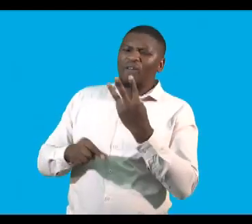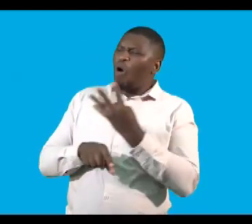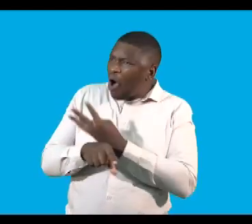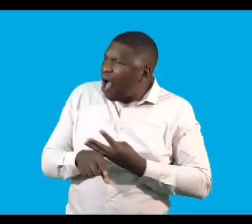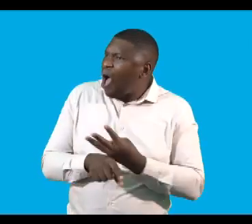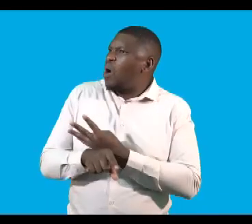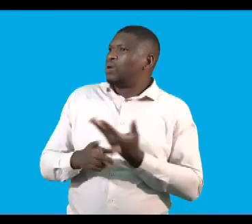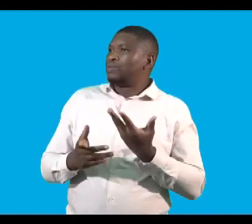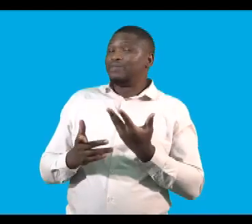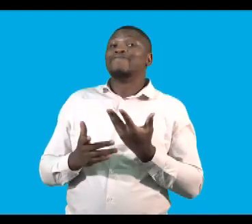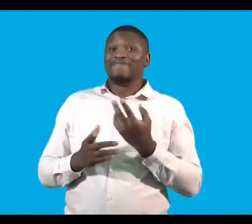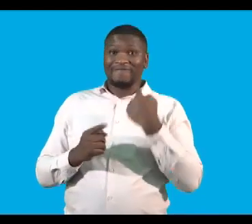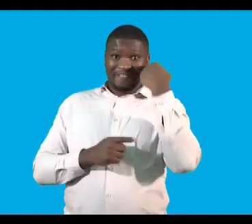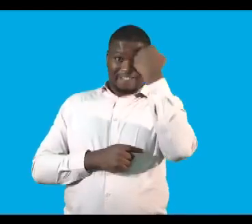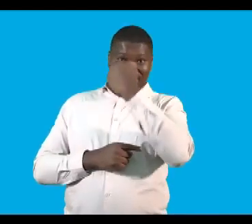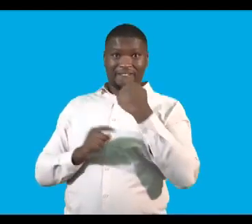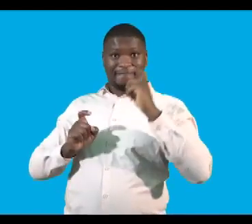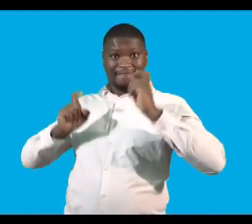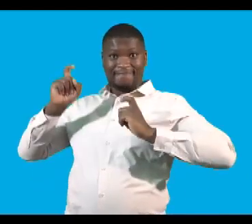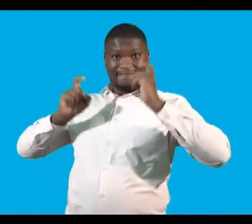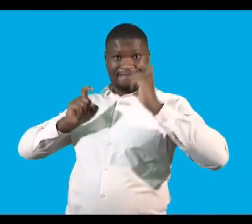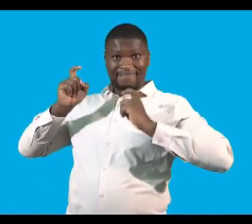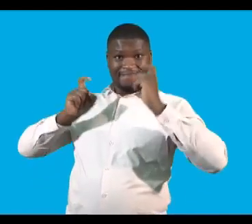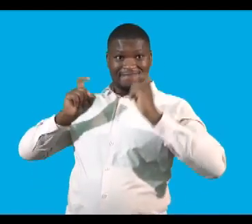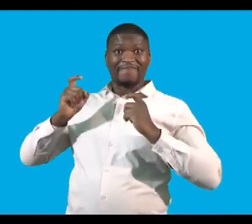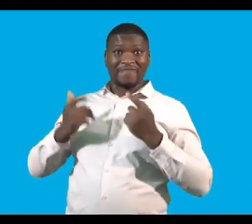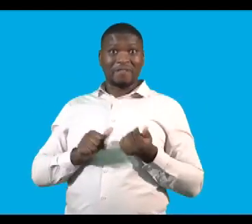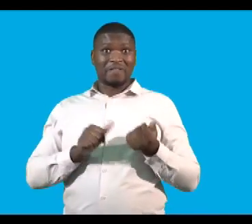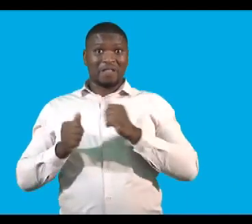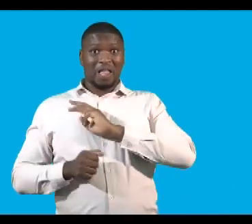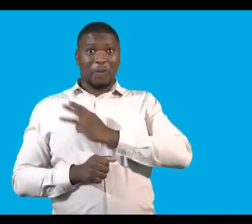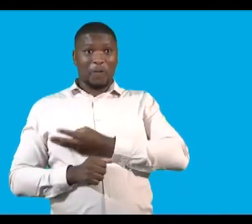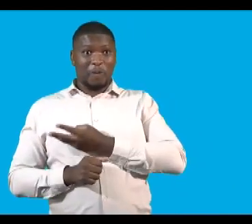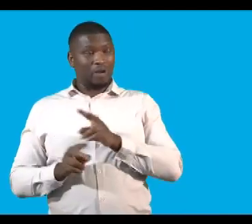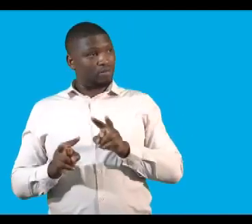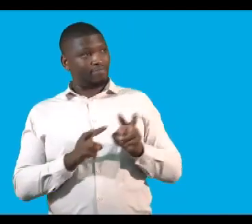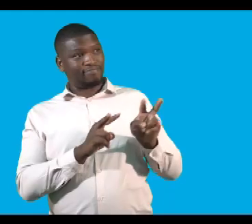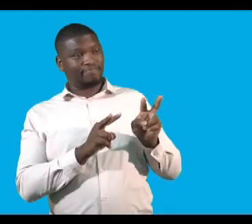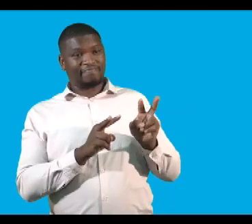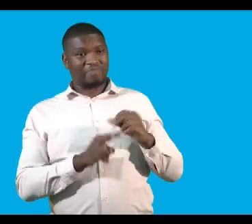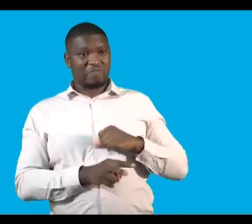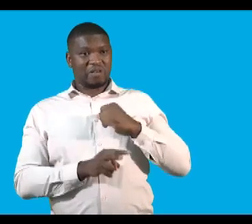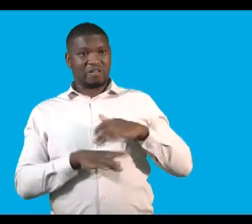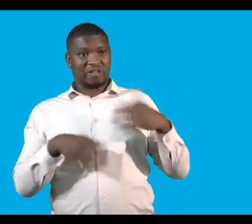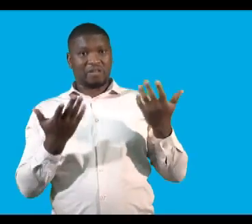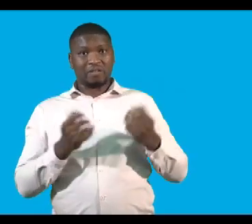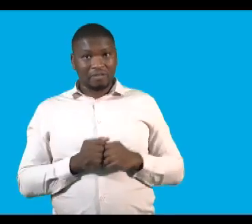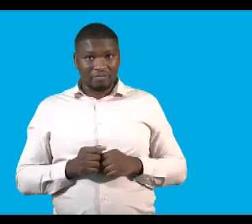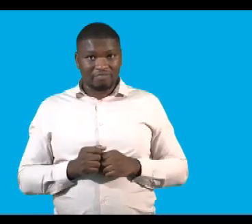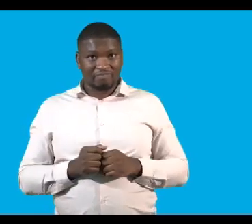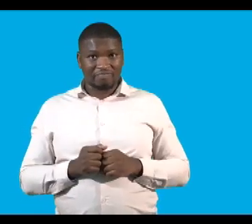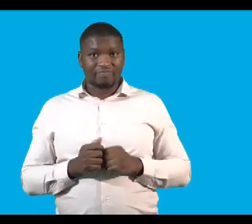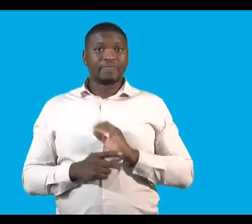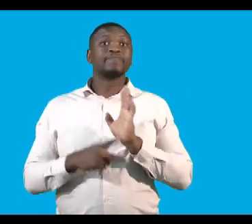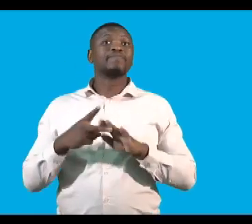whole hours? Look at Thandi's facial expression. Look at Mother Anderson's facial expression. She doesn't seem quite impressed. And